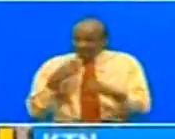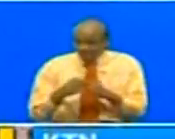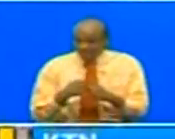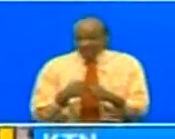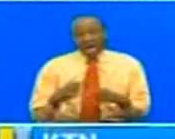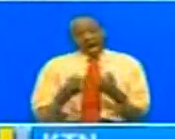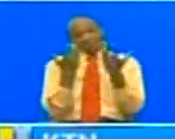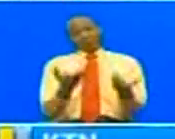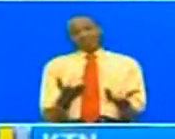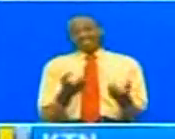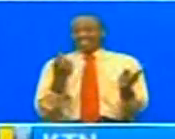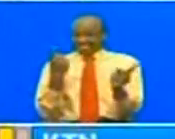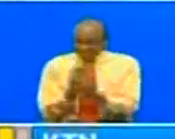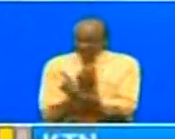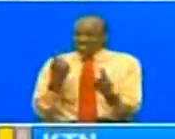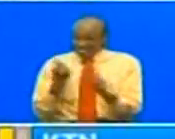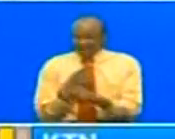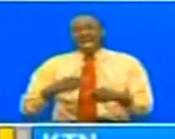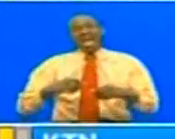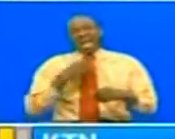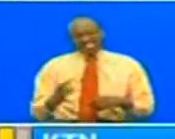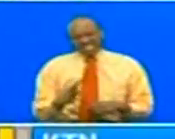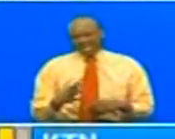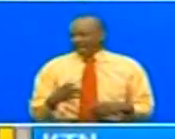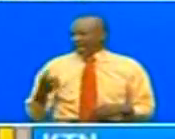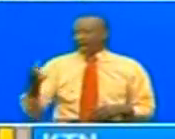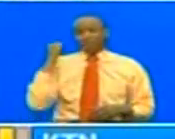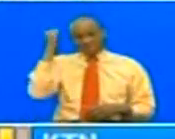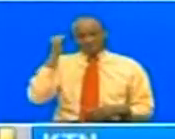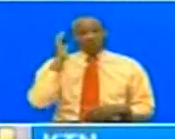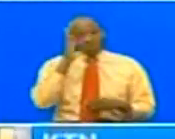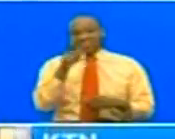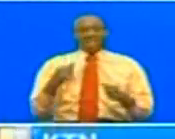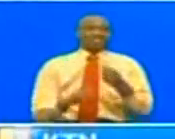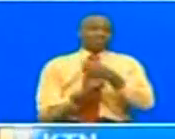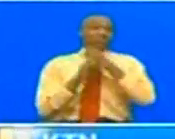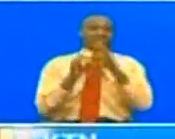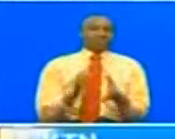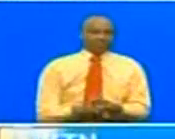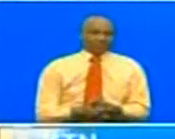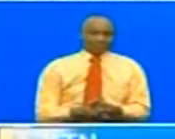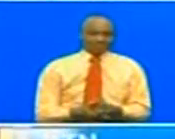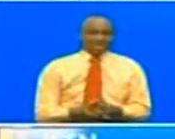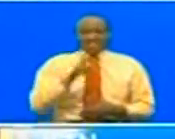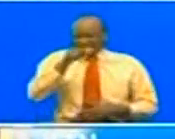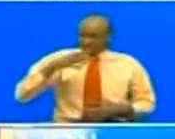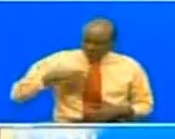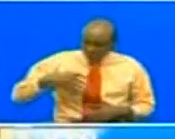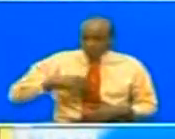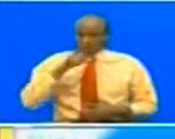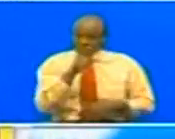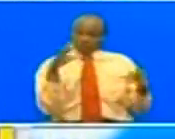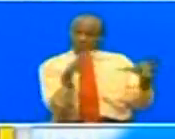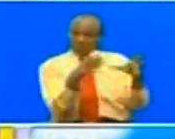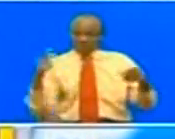has been fought by deep-rooted hostility and lack of political will. Ni watu sasa wanaenda kuvamia jamii